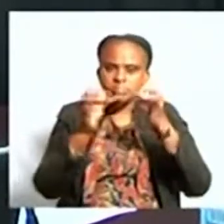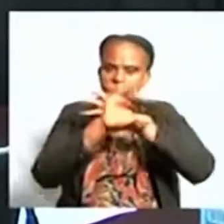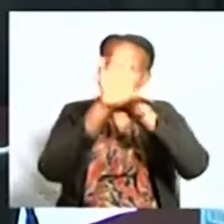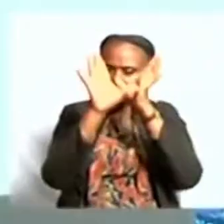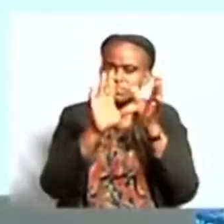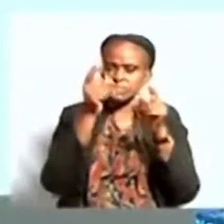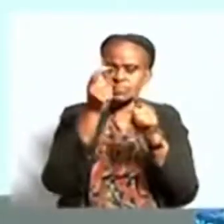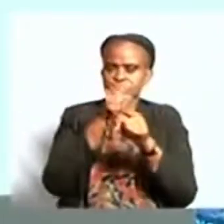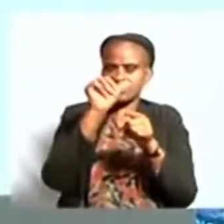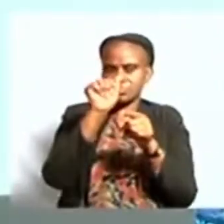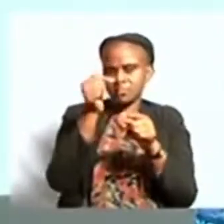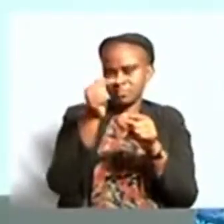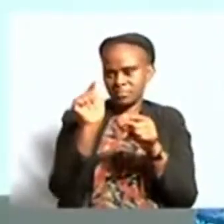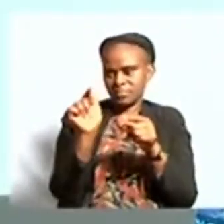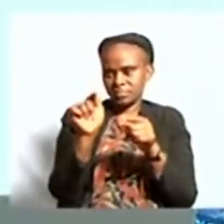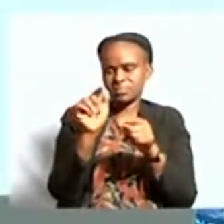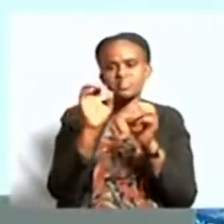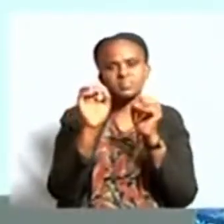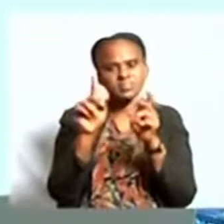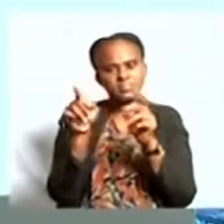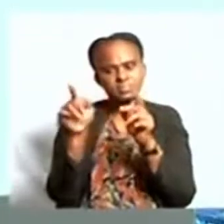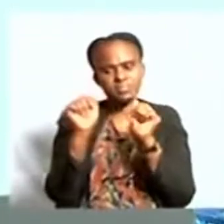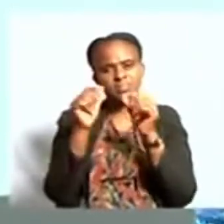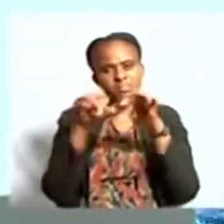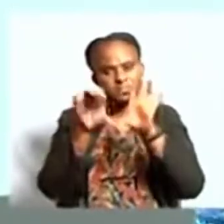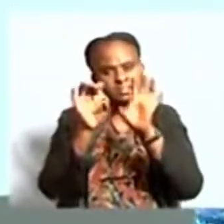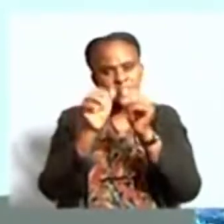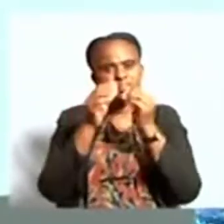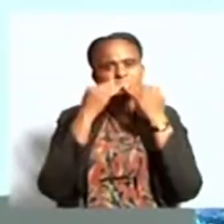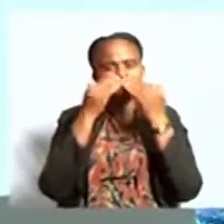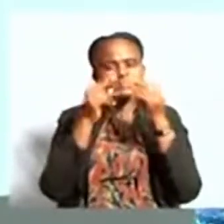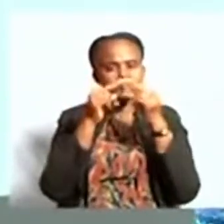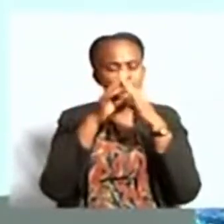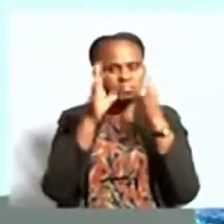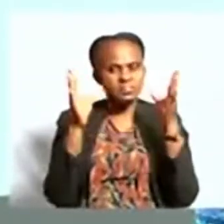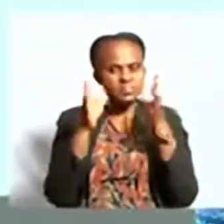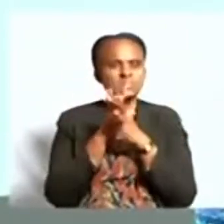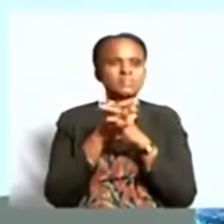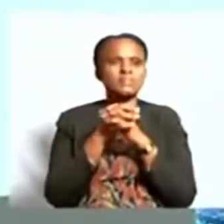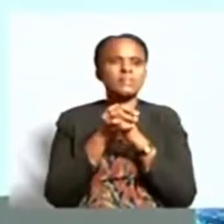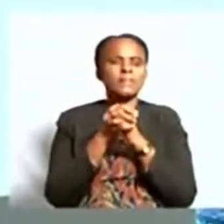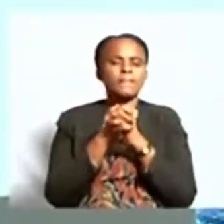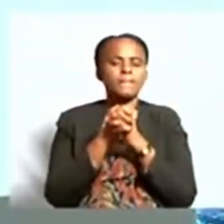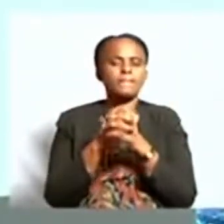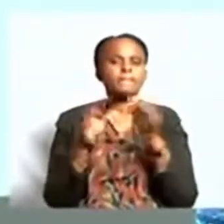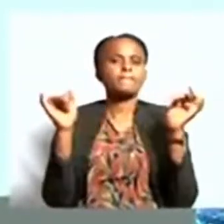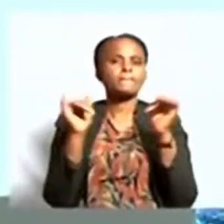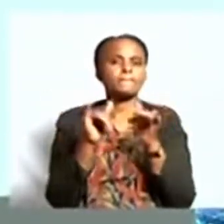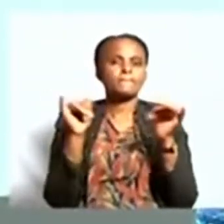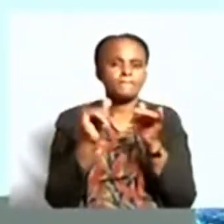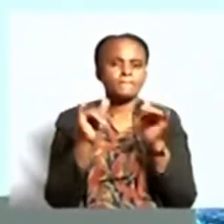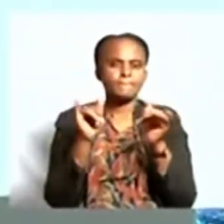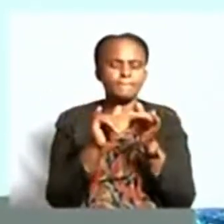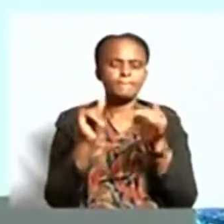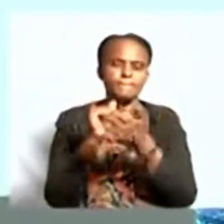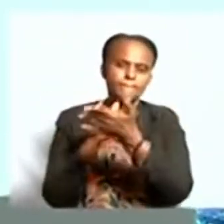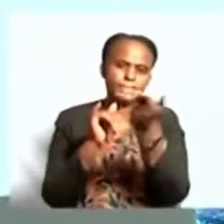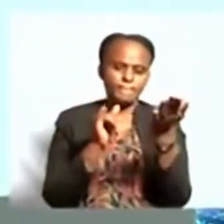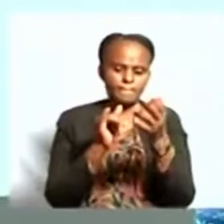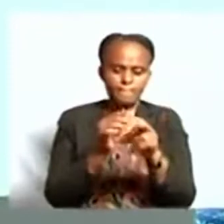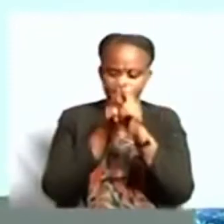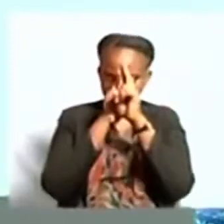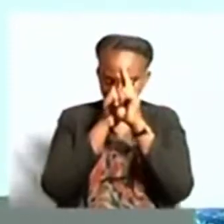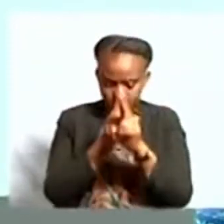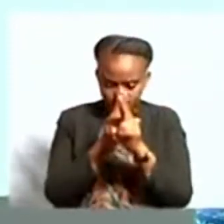AG. Okay, AG, you can proceed. Okay, thank you very much. Yes, the Honorable, I